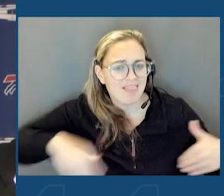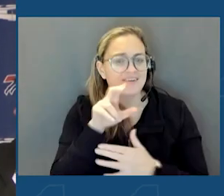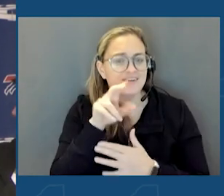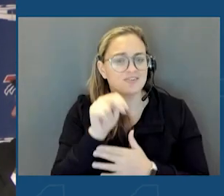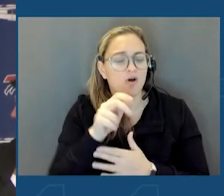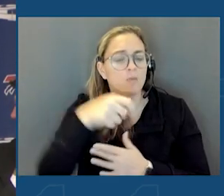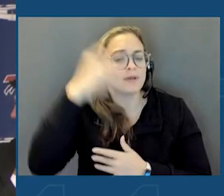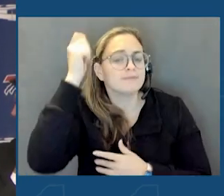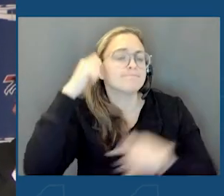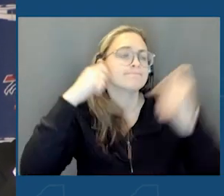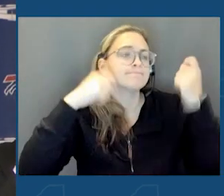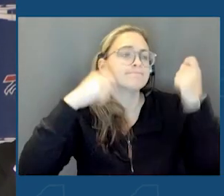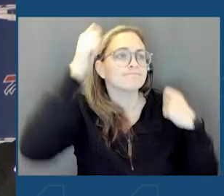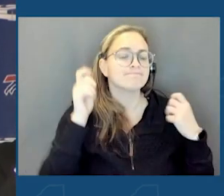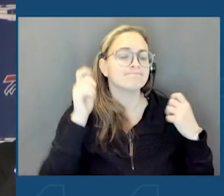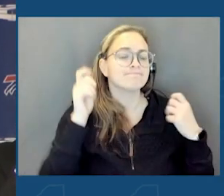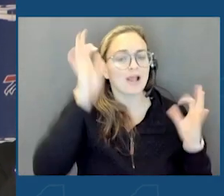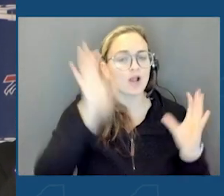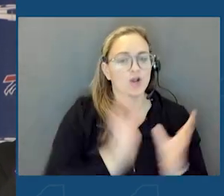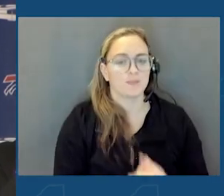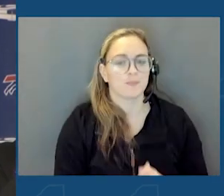hair.